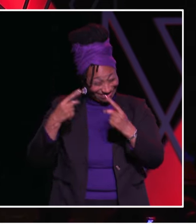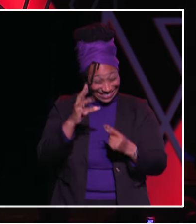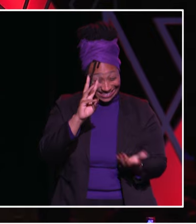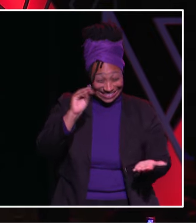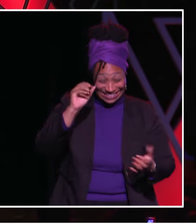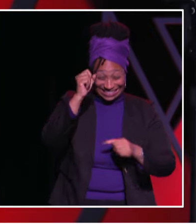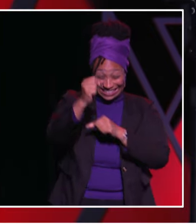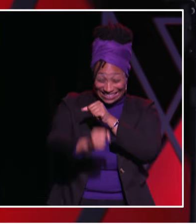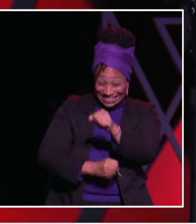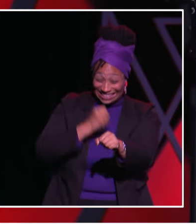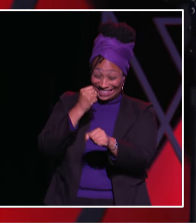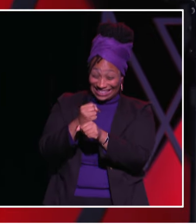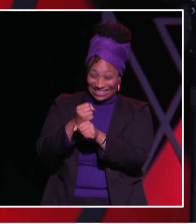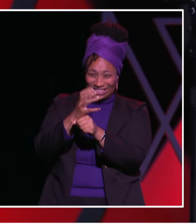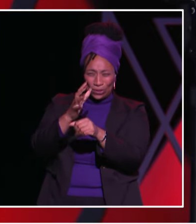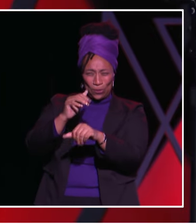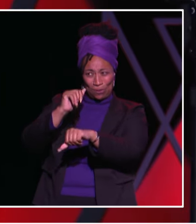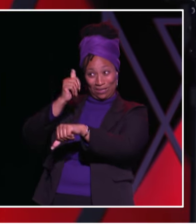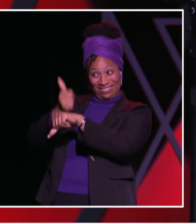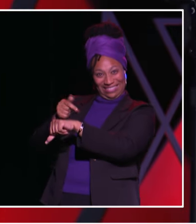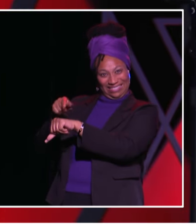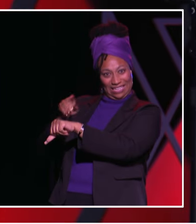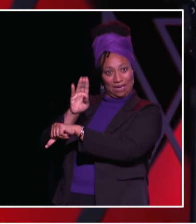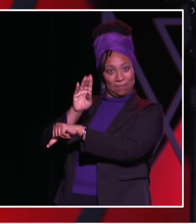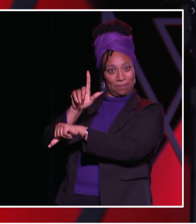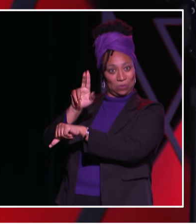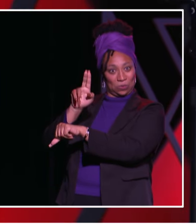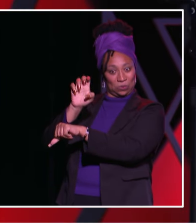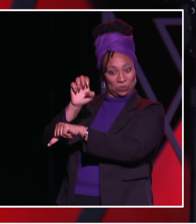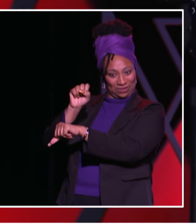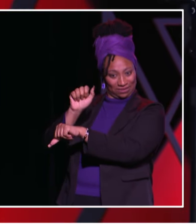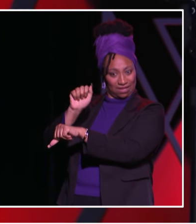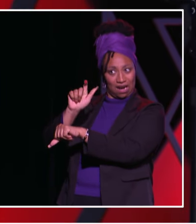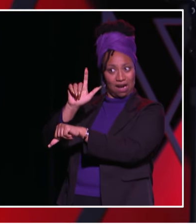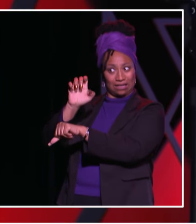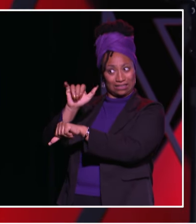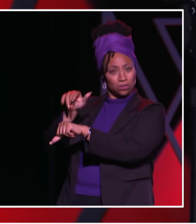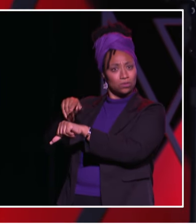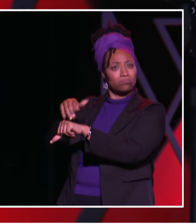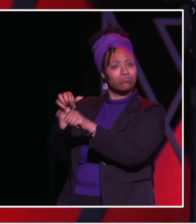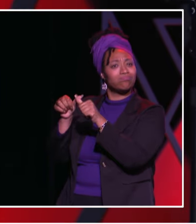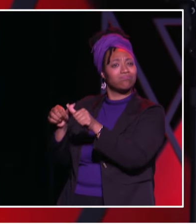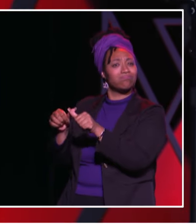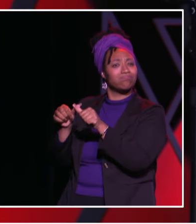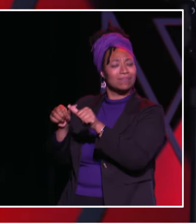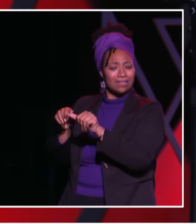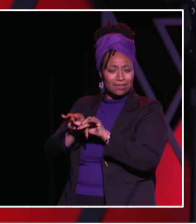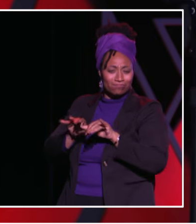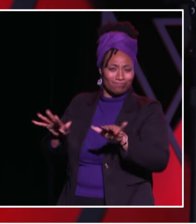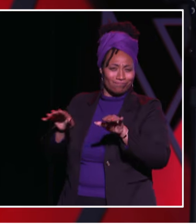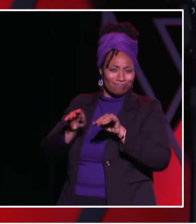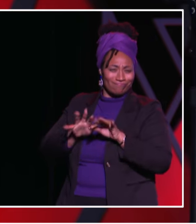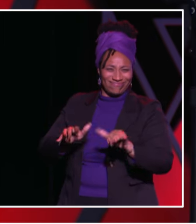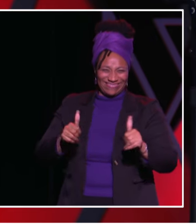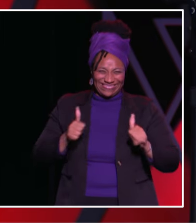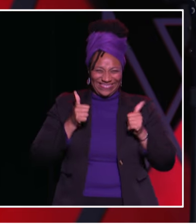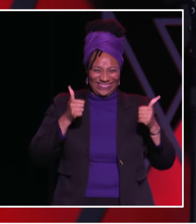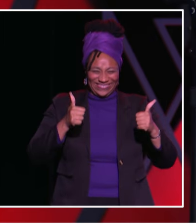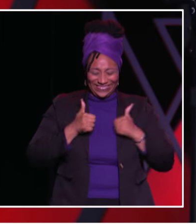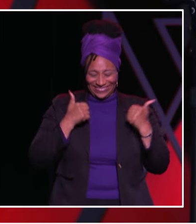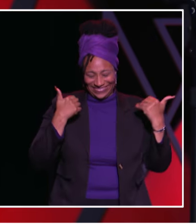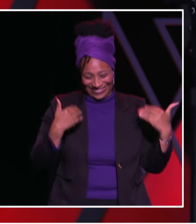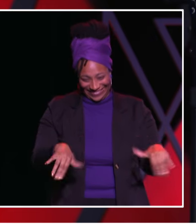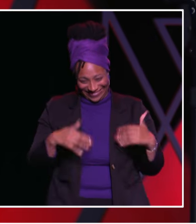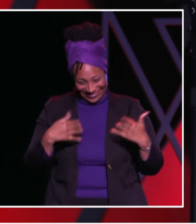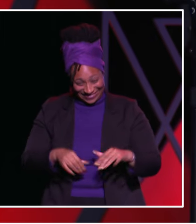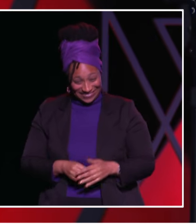city. They've been a catalyst for the creative community. We are so grateful that they bounced back not only